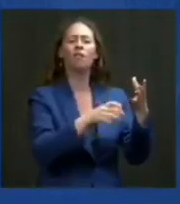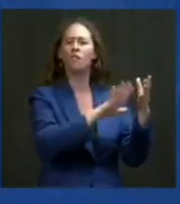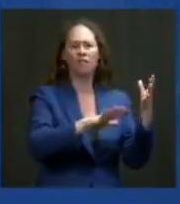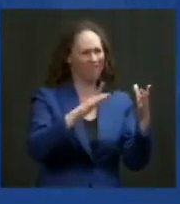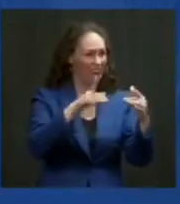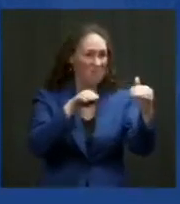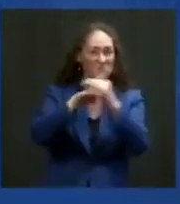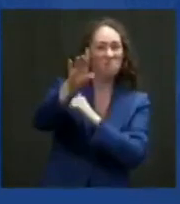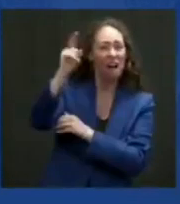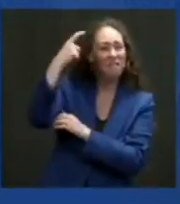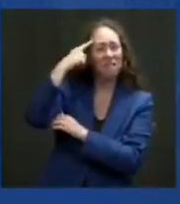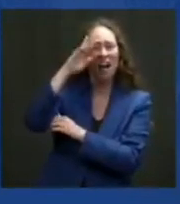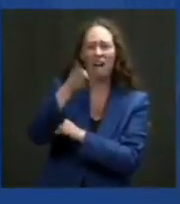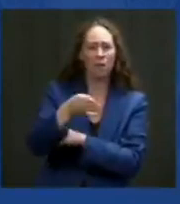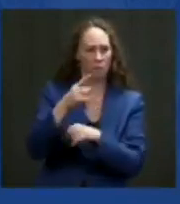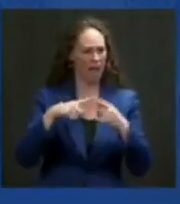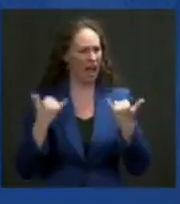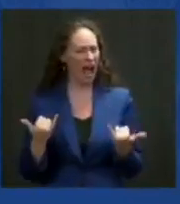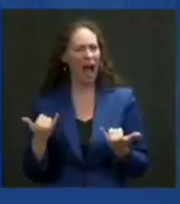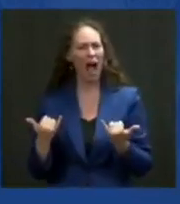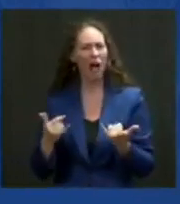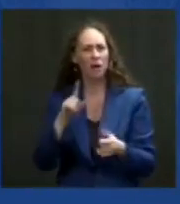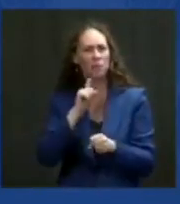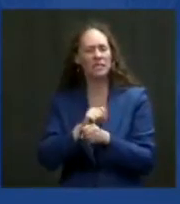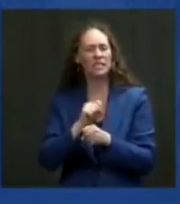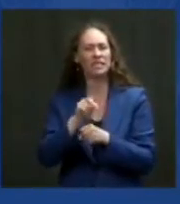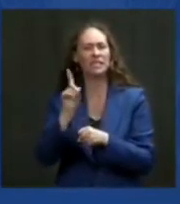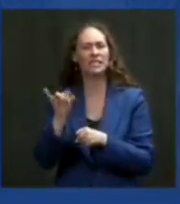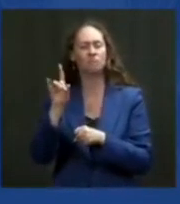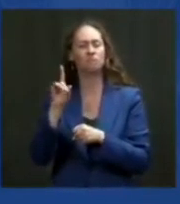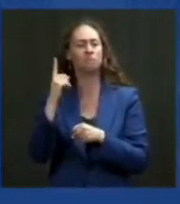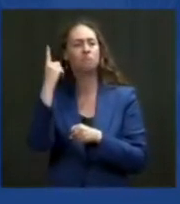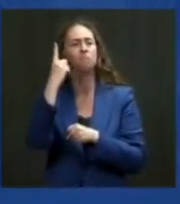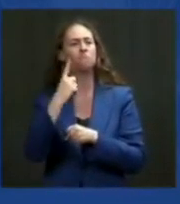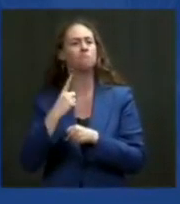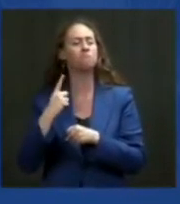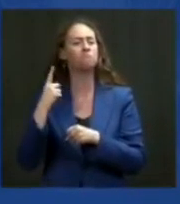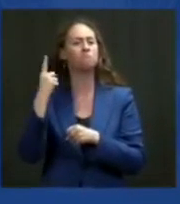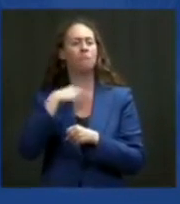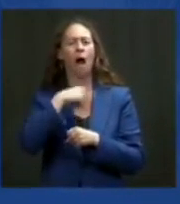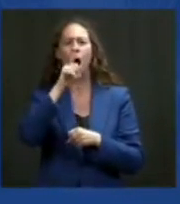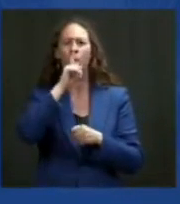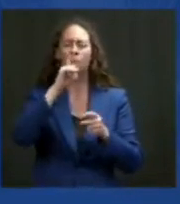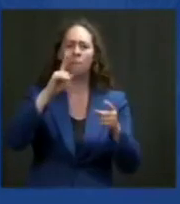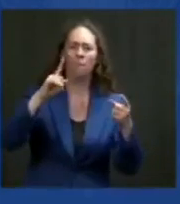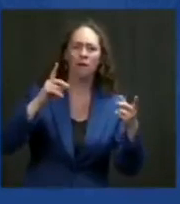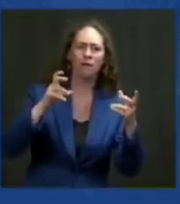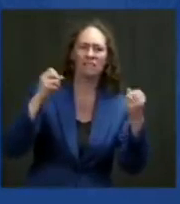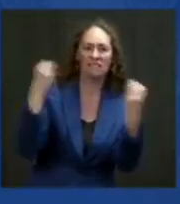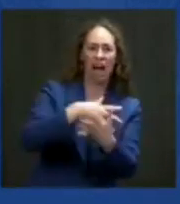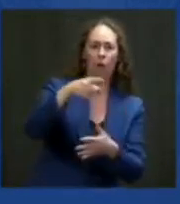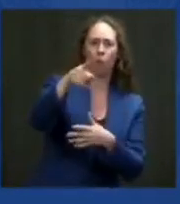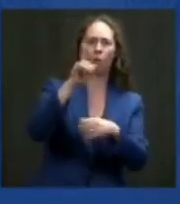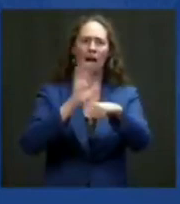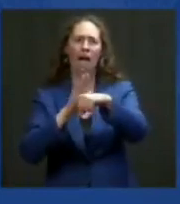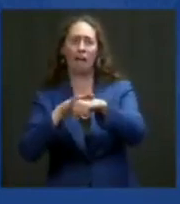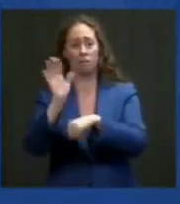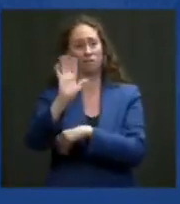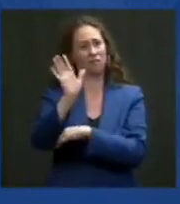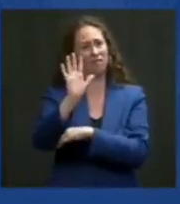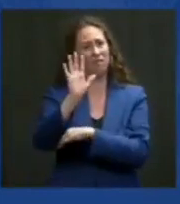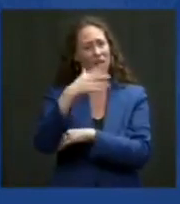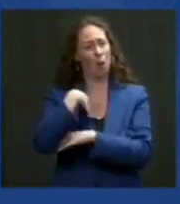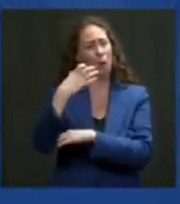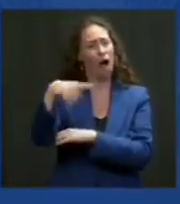on January the 6th. I'm not saying this to alarm you. I'm saying this because you should be